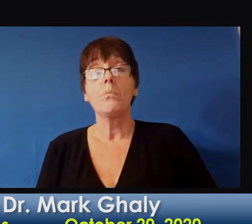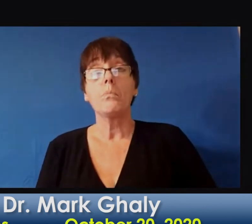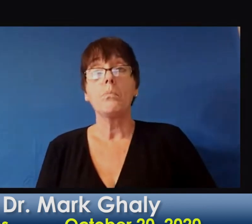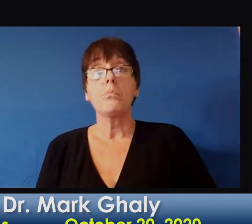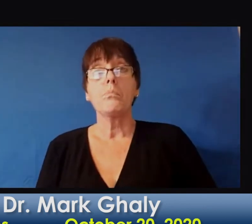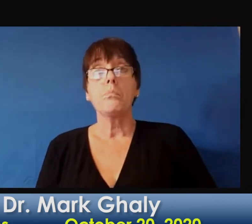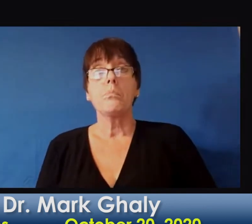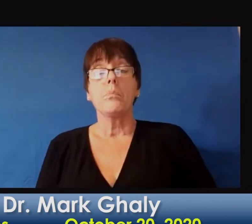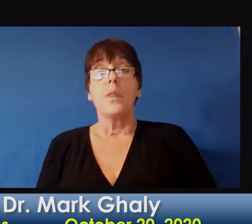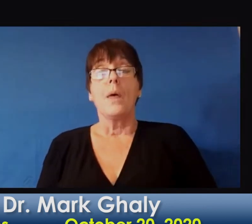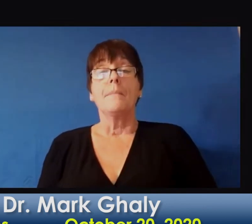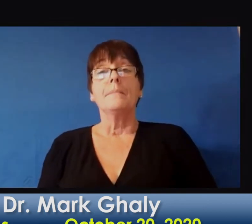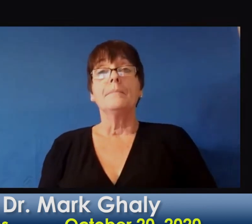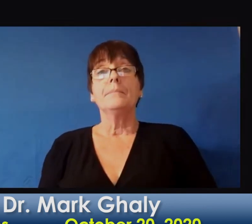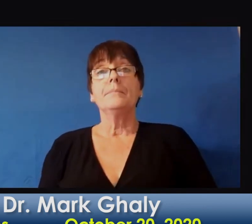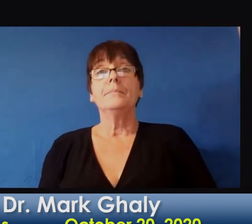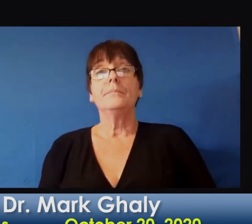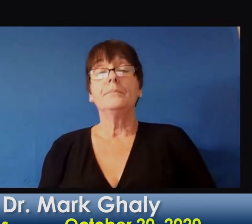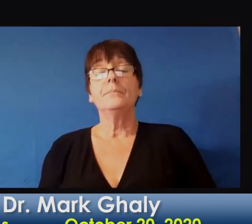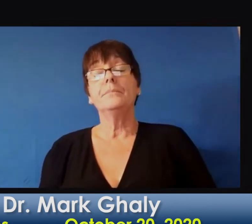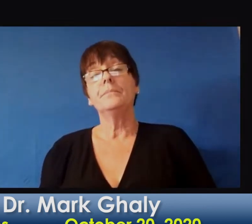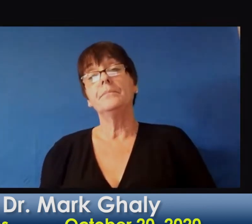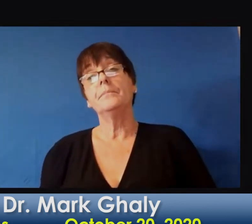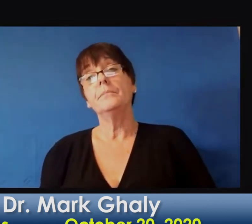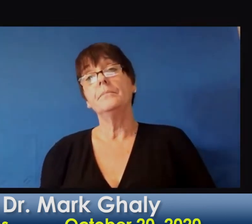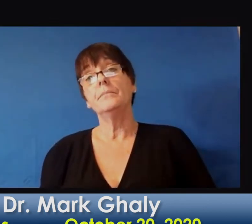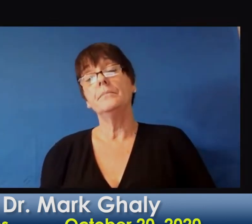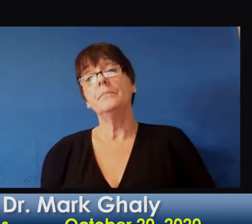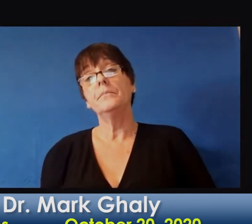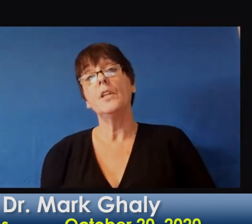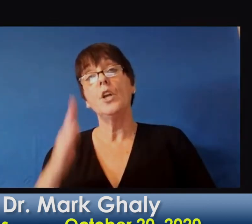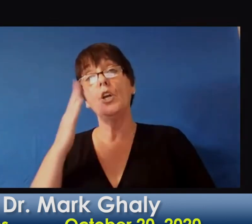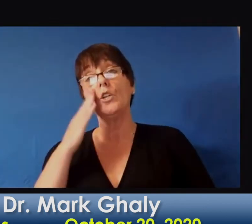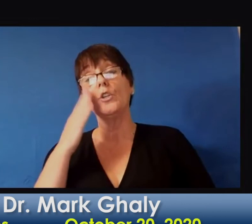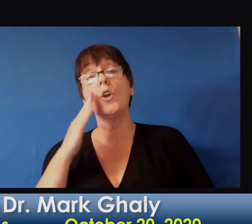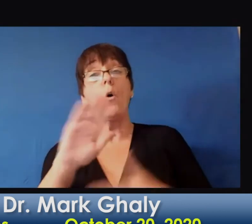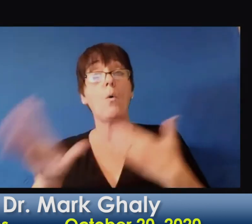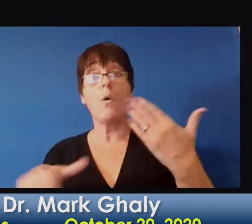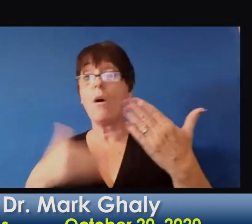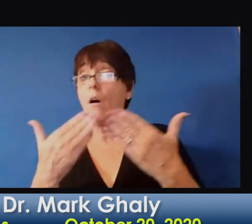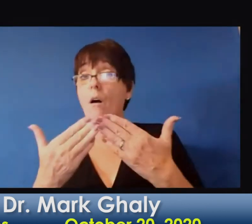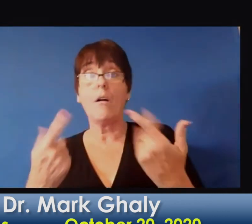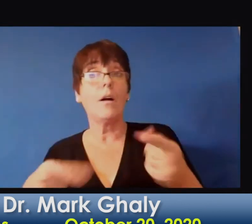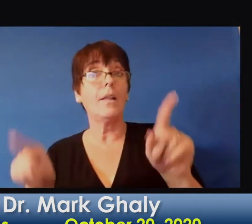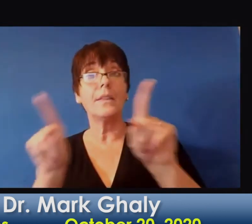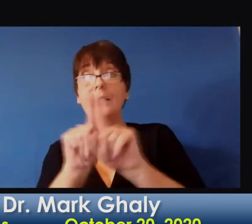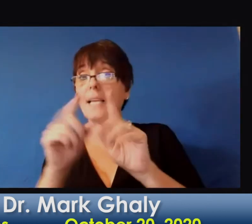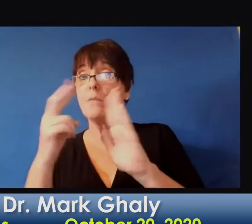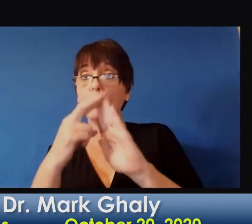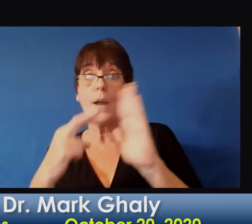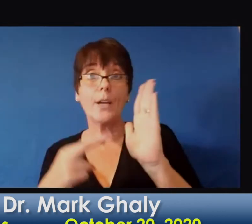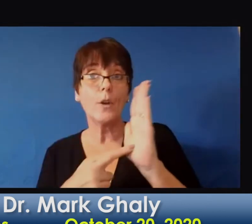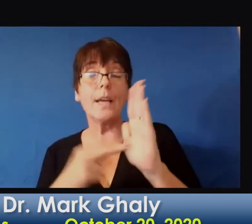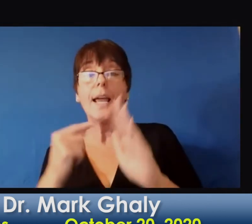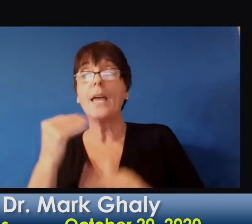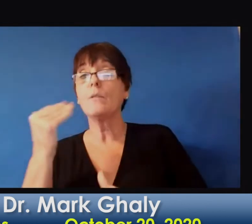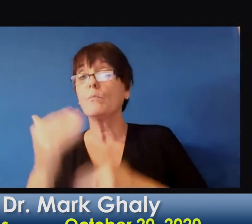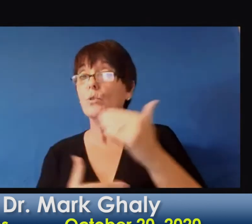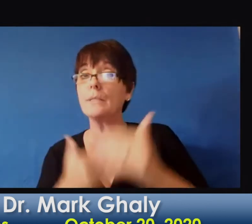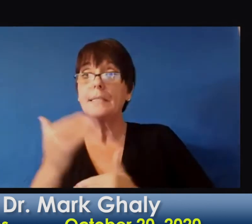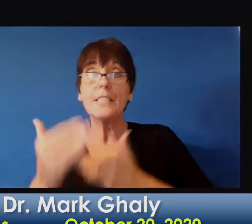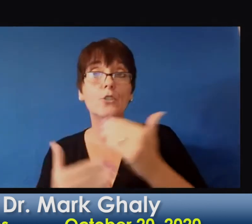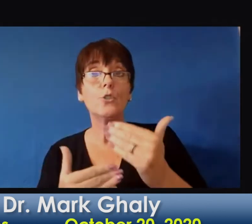So certainly, all of the same regulations and procedures, both,